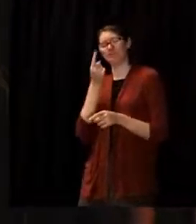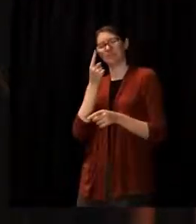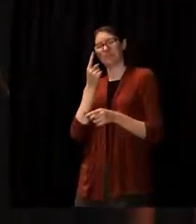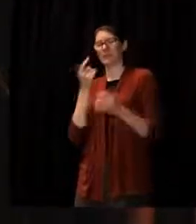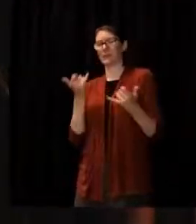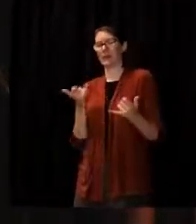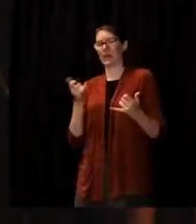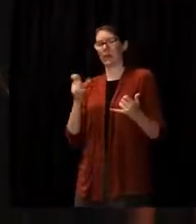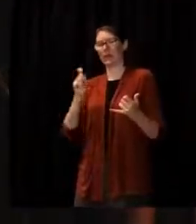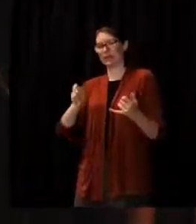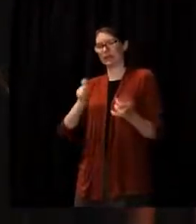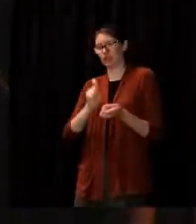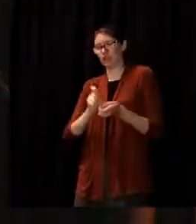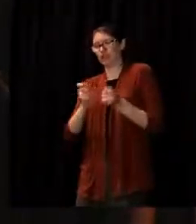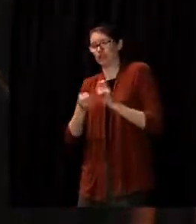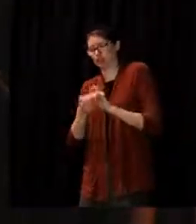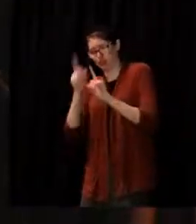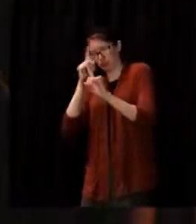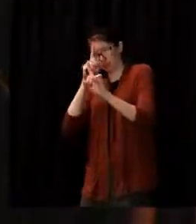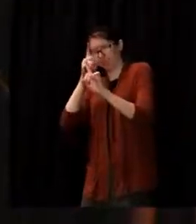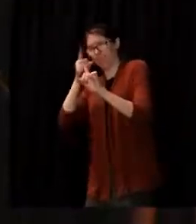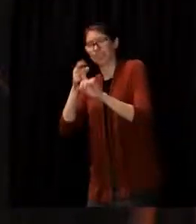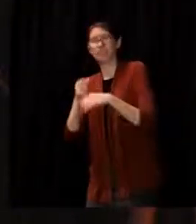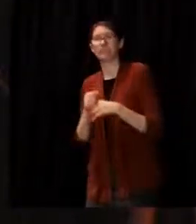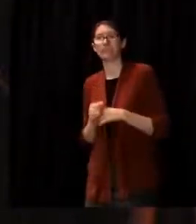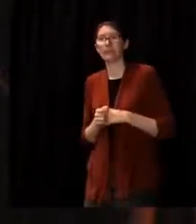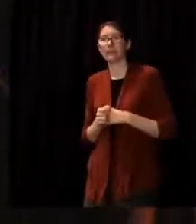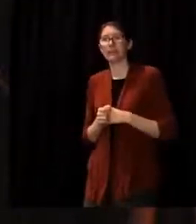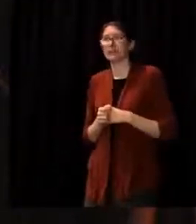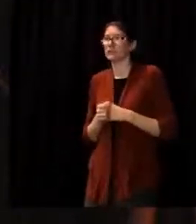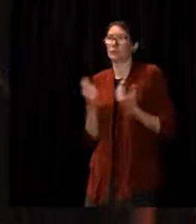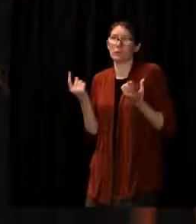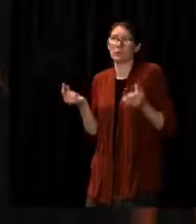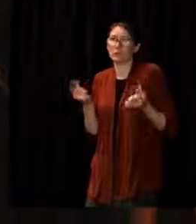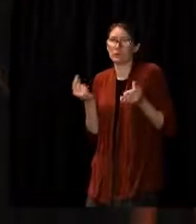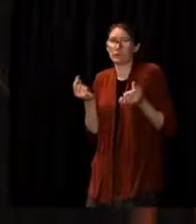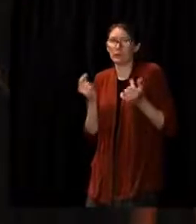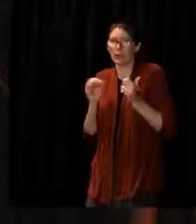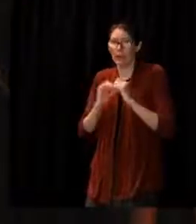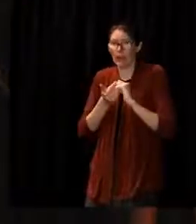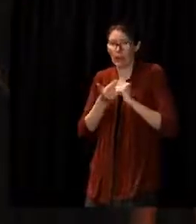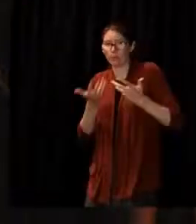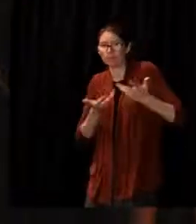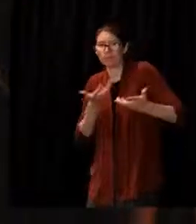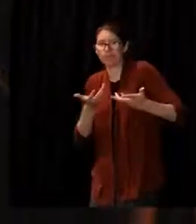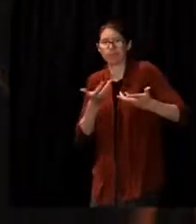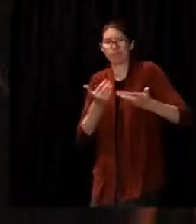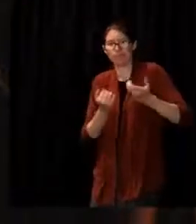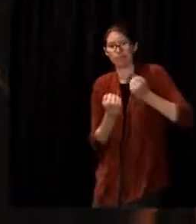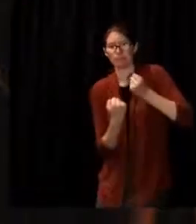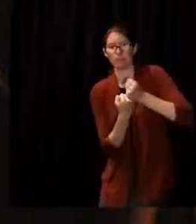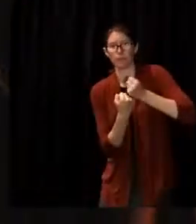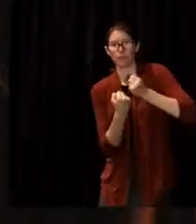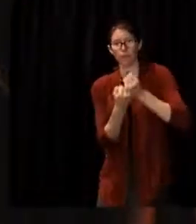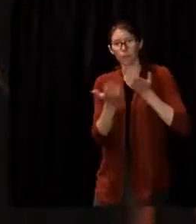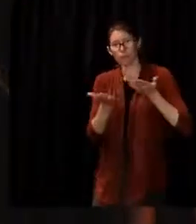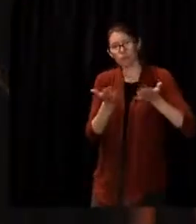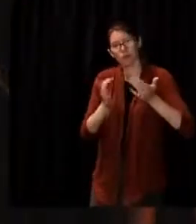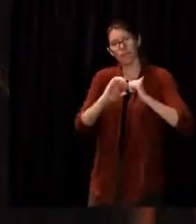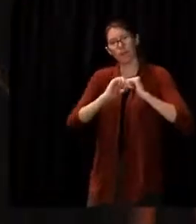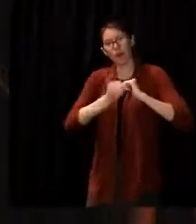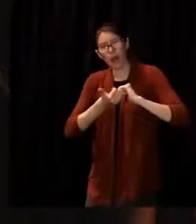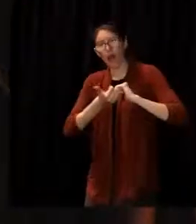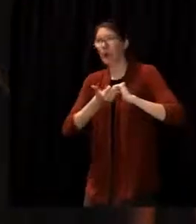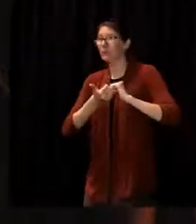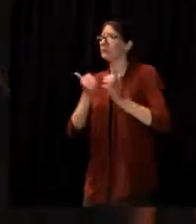that is getting ready to happen here. Now, what are we going to do? And how will we do so? And so in order to help our church to know